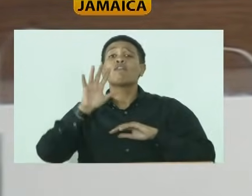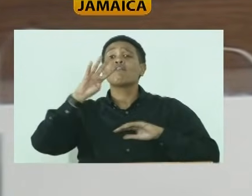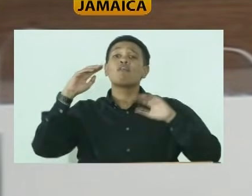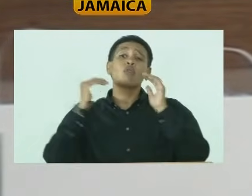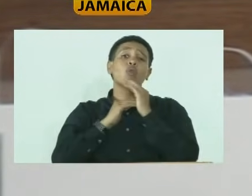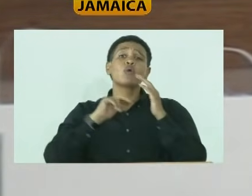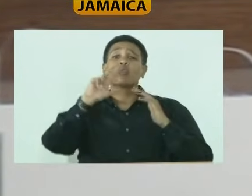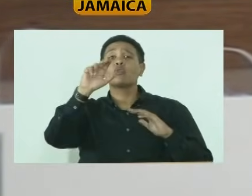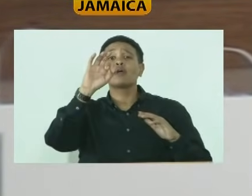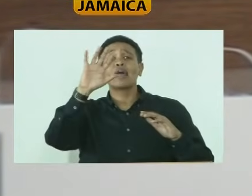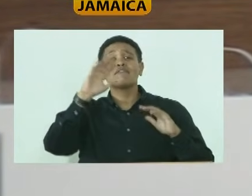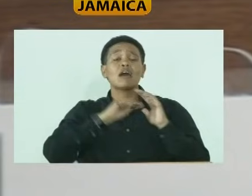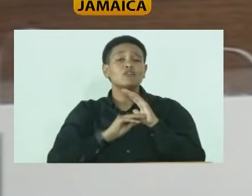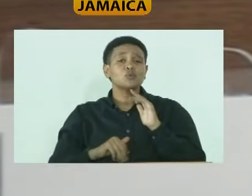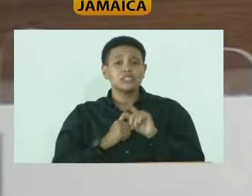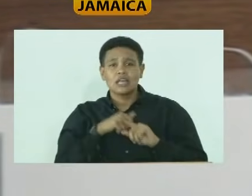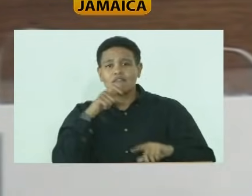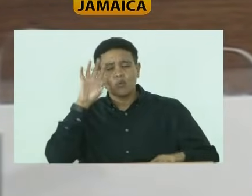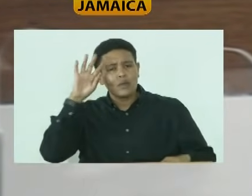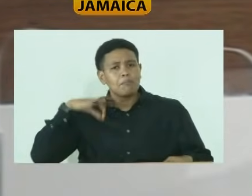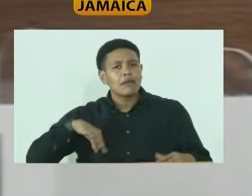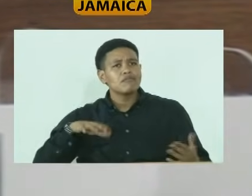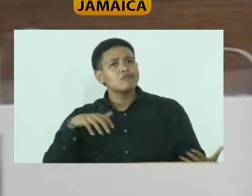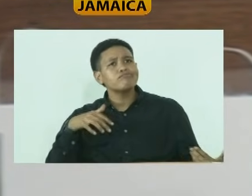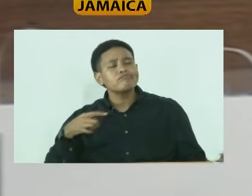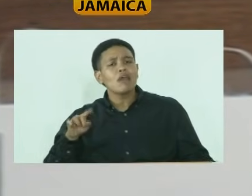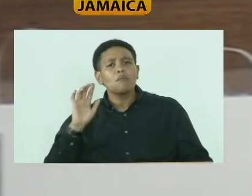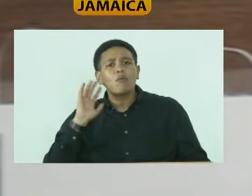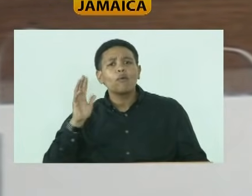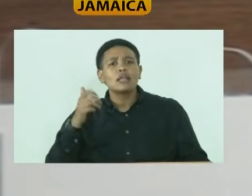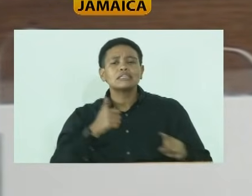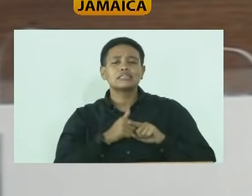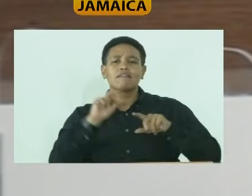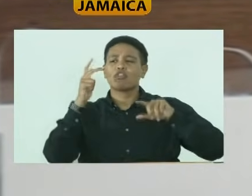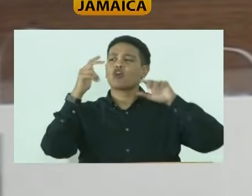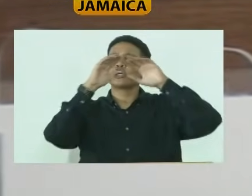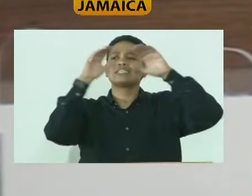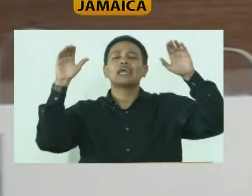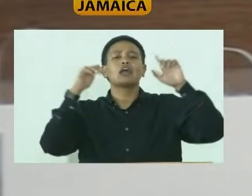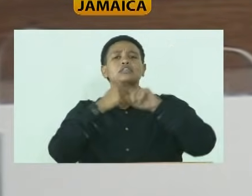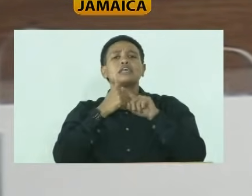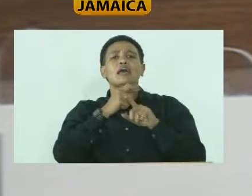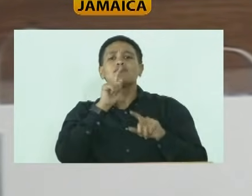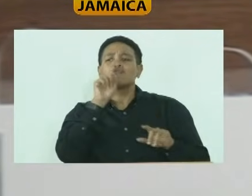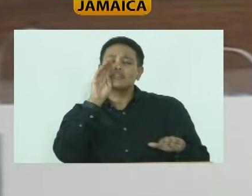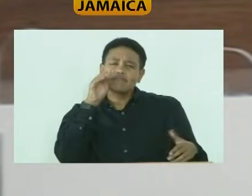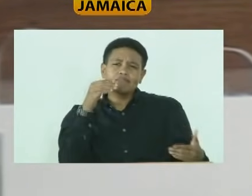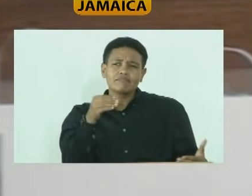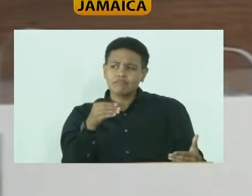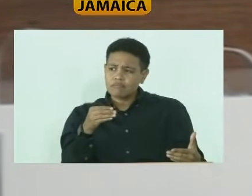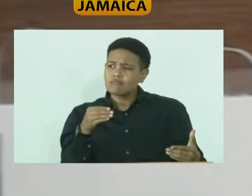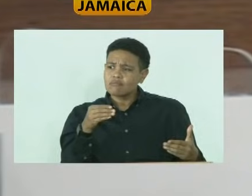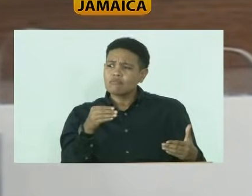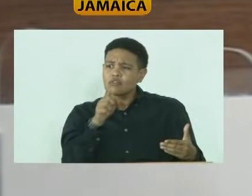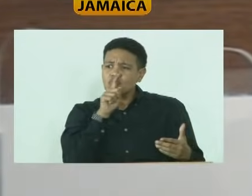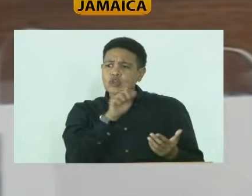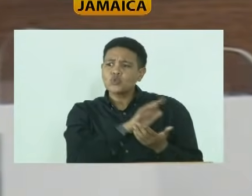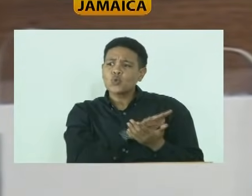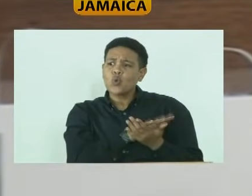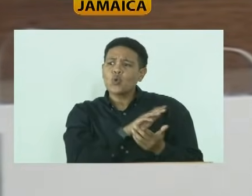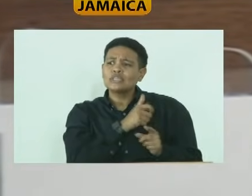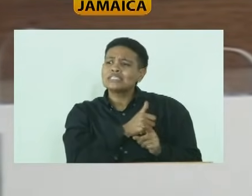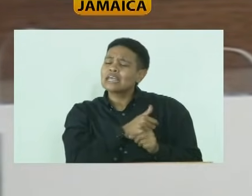54,395 students who will benefit. Tier 3, Madam Speaker, are schools that